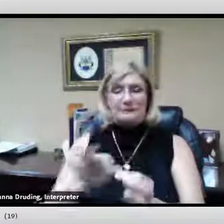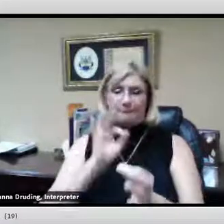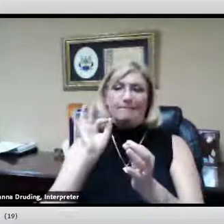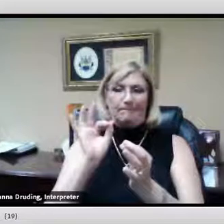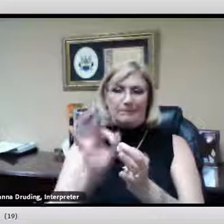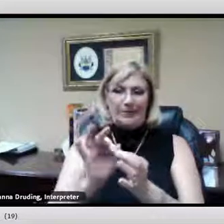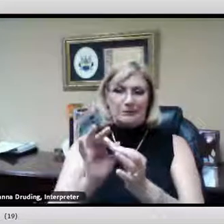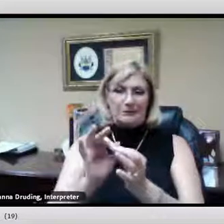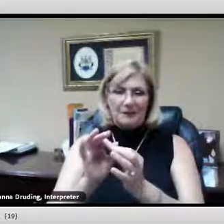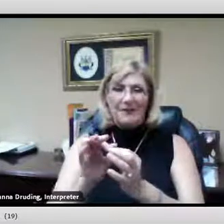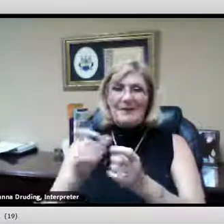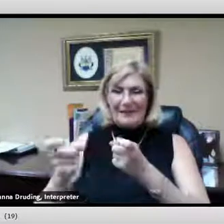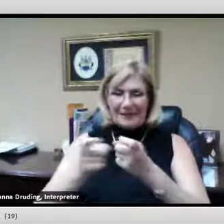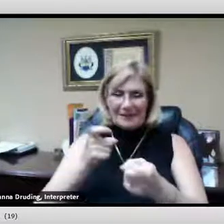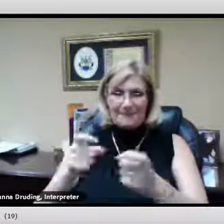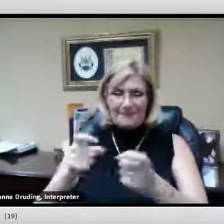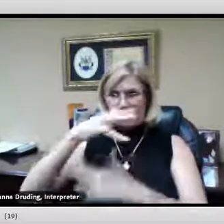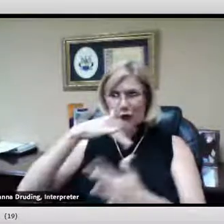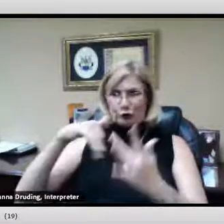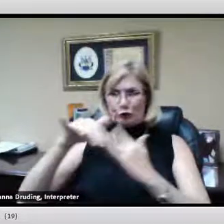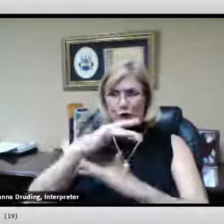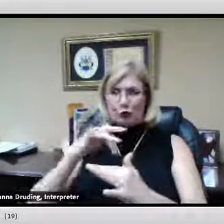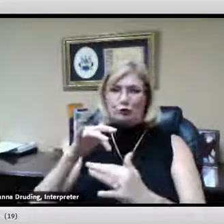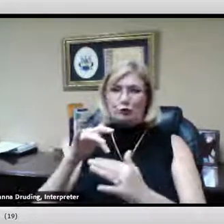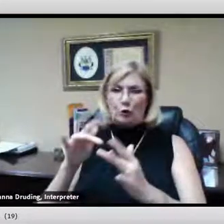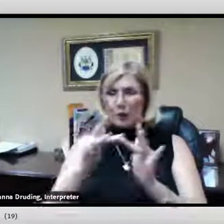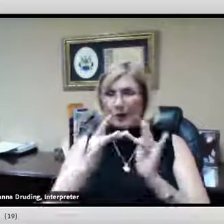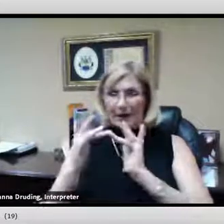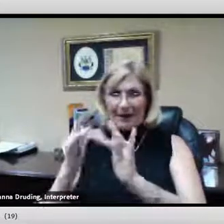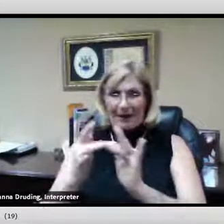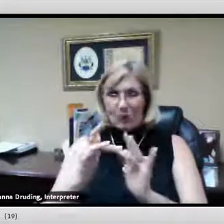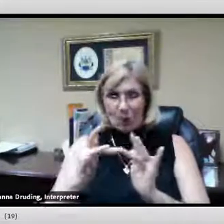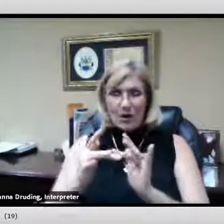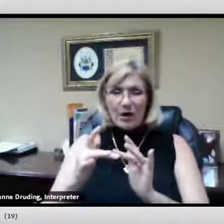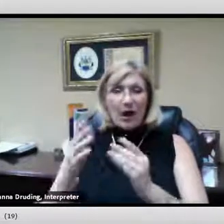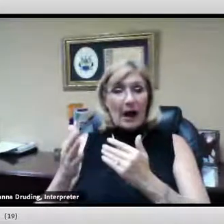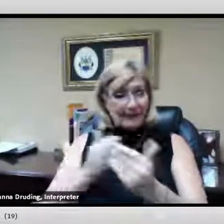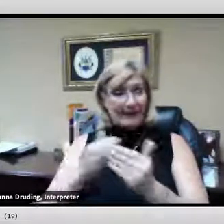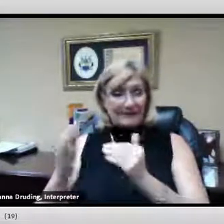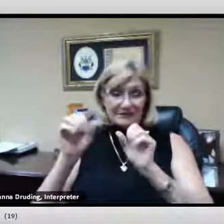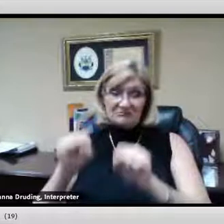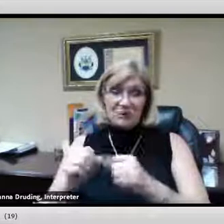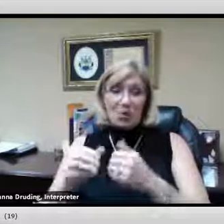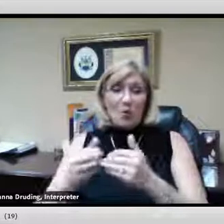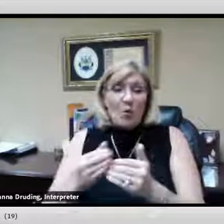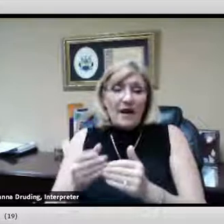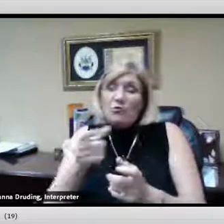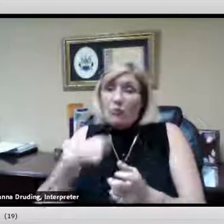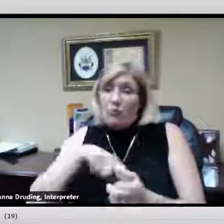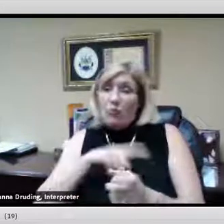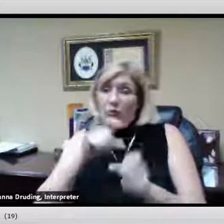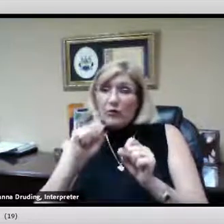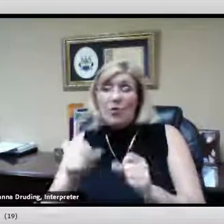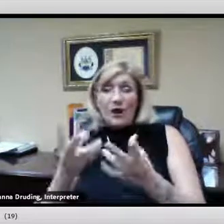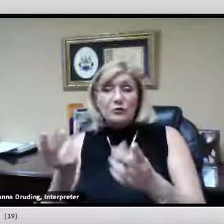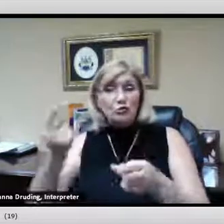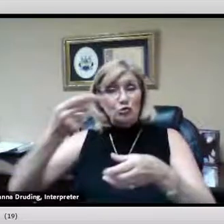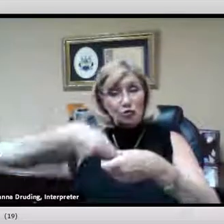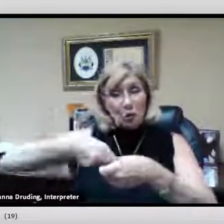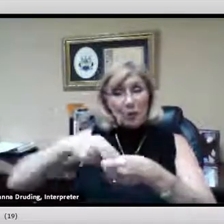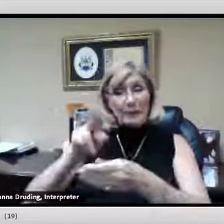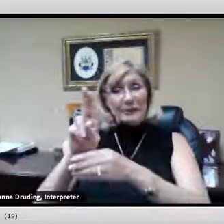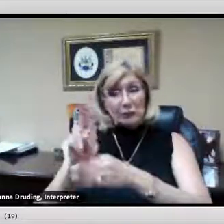start out with the help pages for whatever networks we were interested in joining and in using.